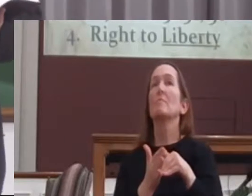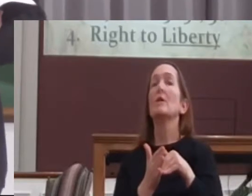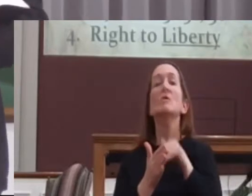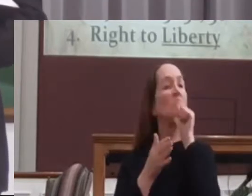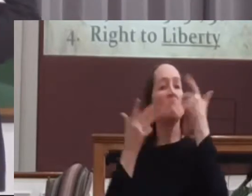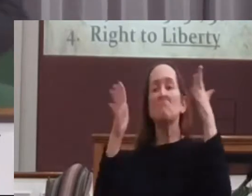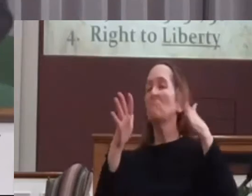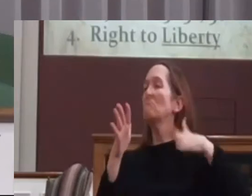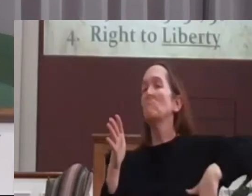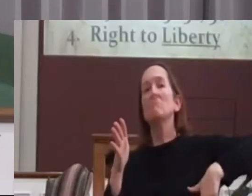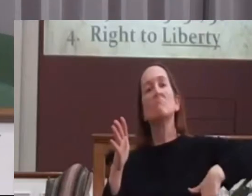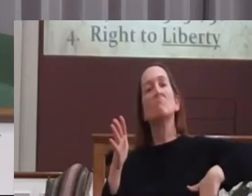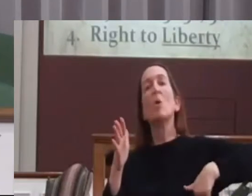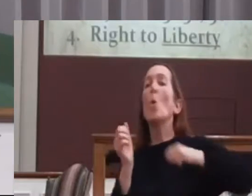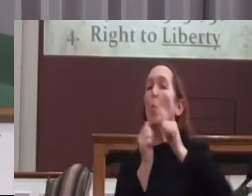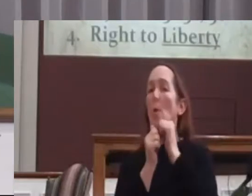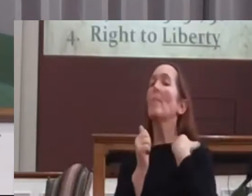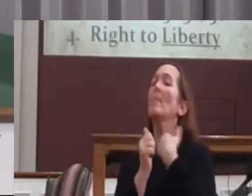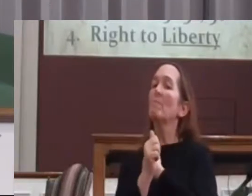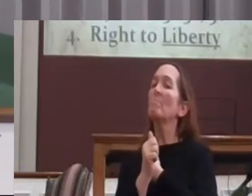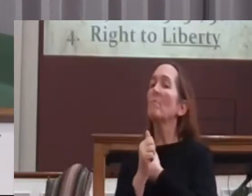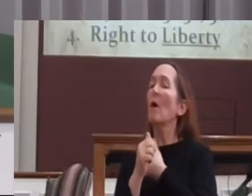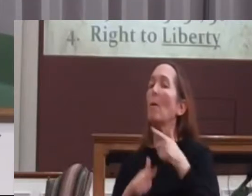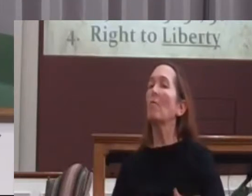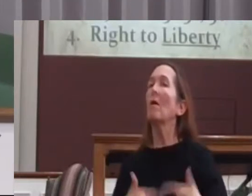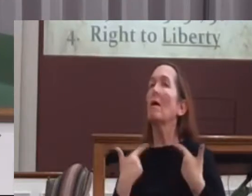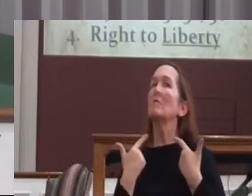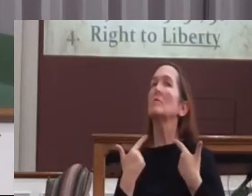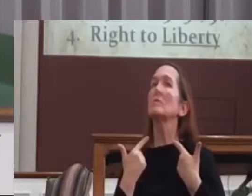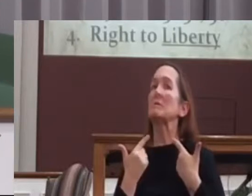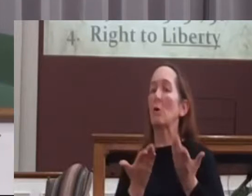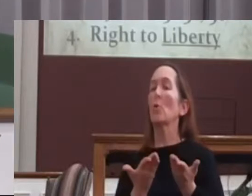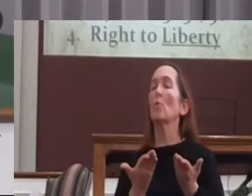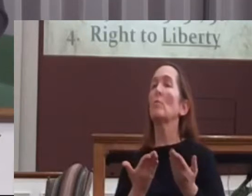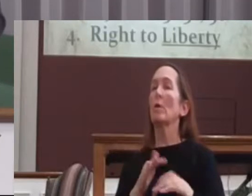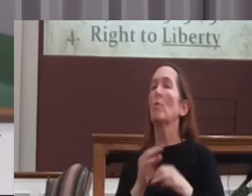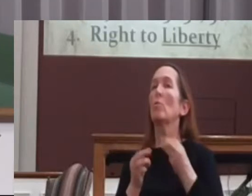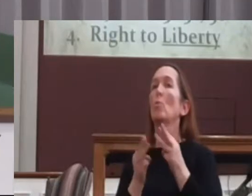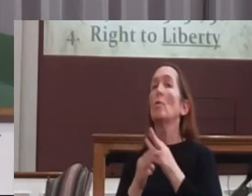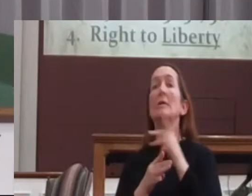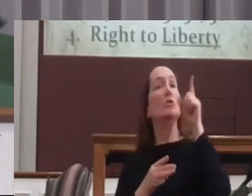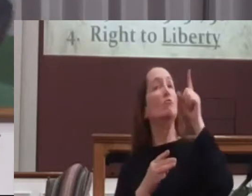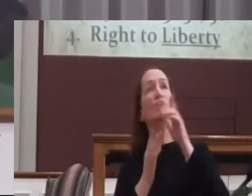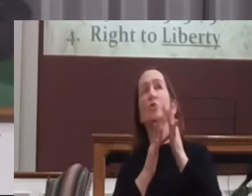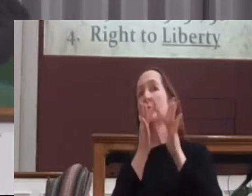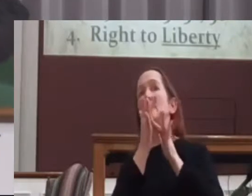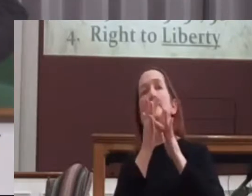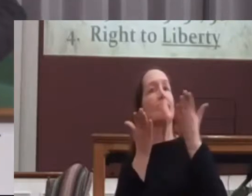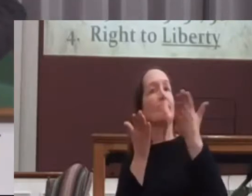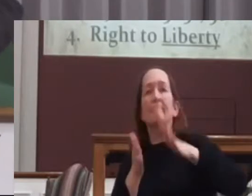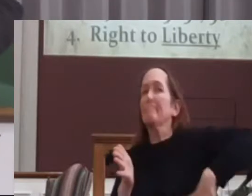Jesus has not yet returned, so we're not done with our roles in this world.